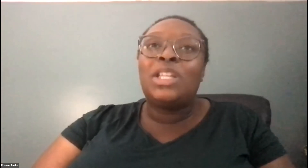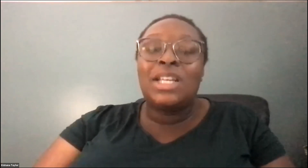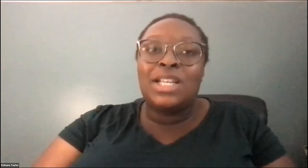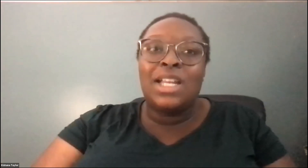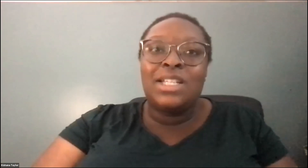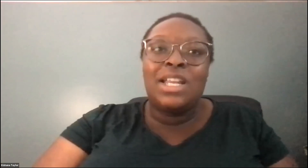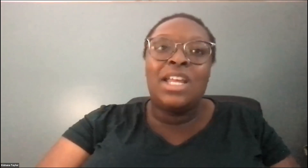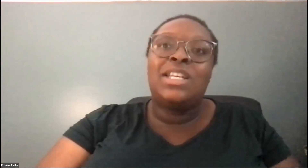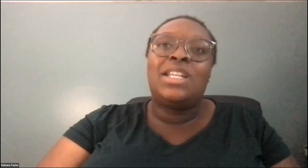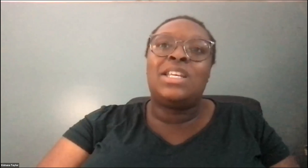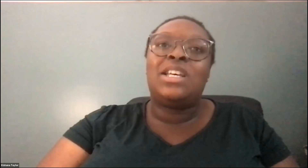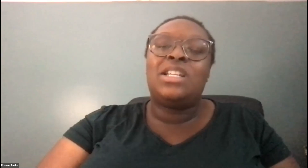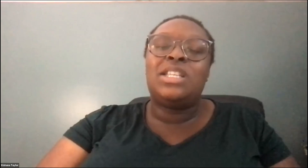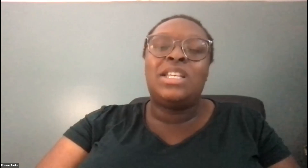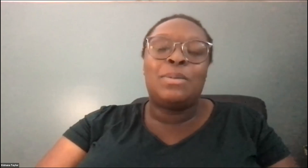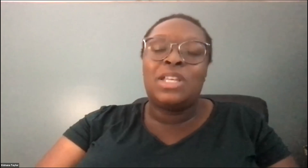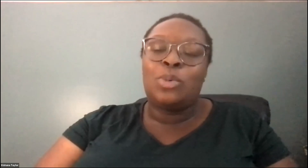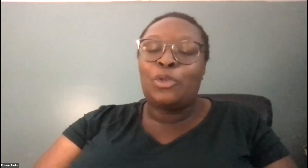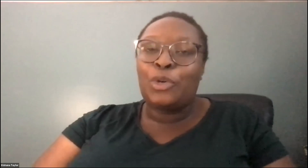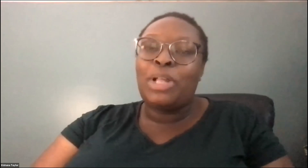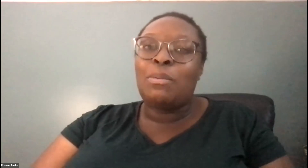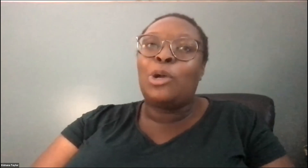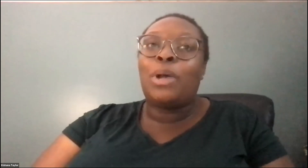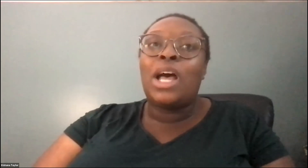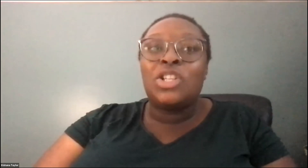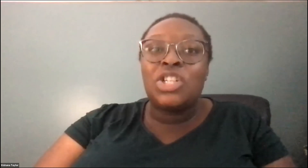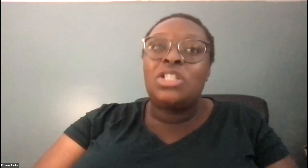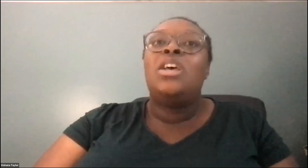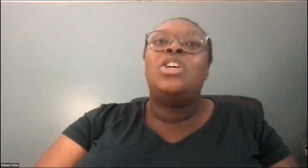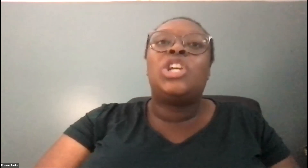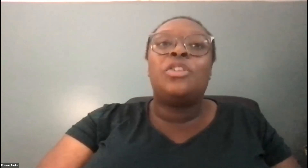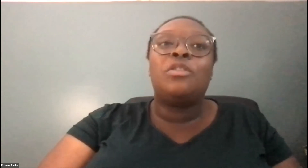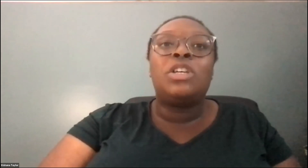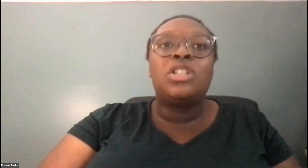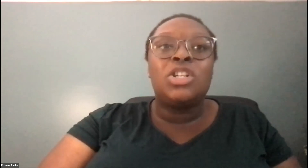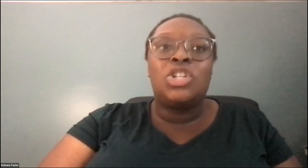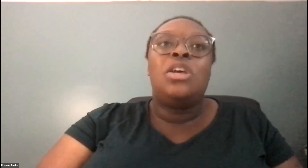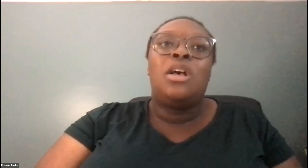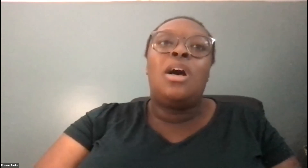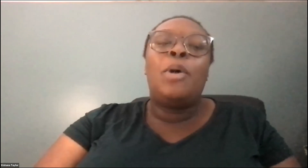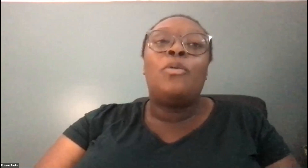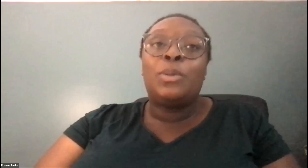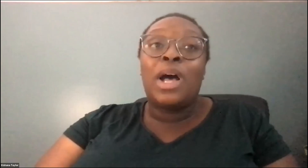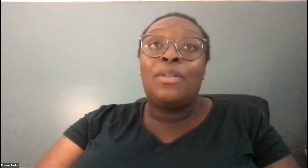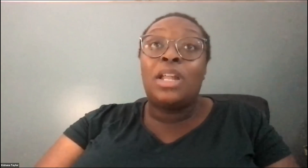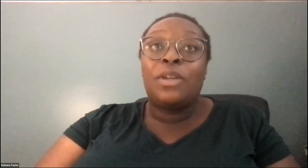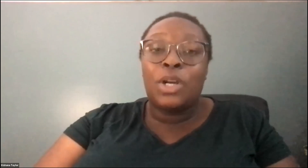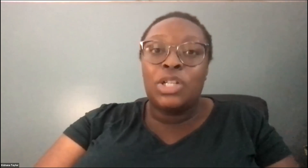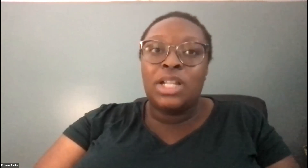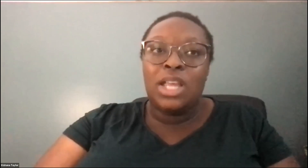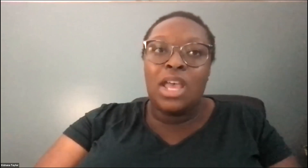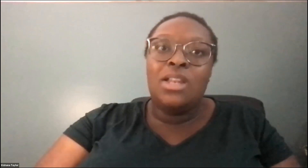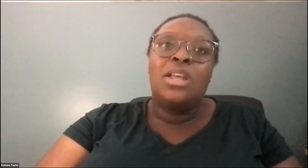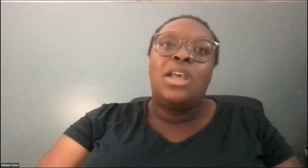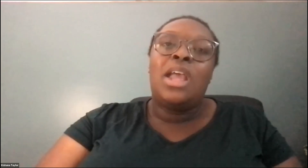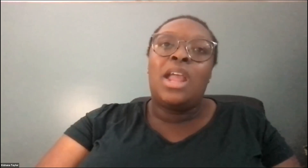are really excited today to get to see some of these wonderful Black microbiologists share their research. Hopefully we'll have a lot of good questions